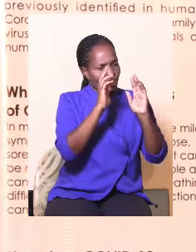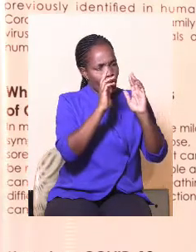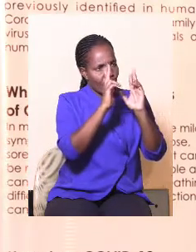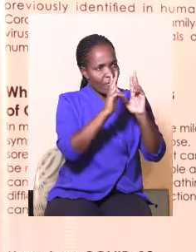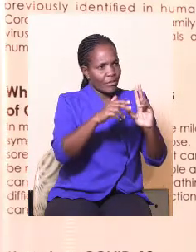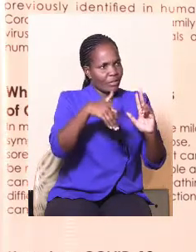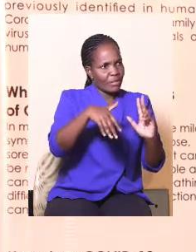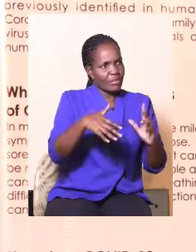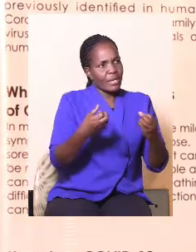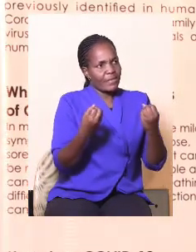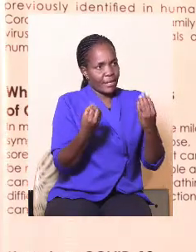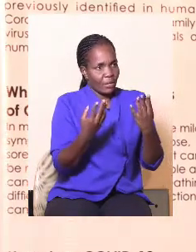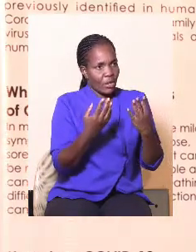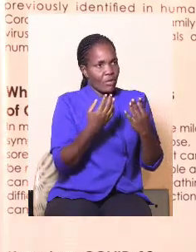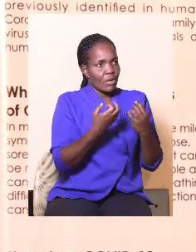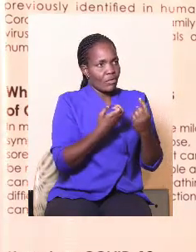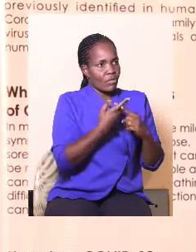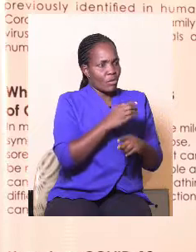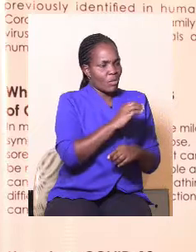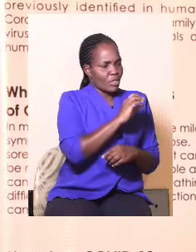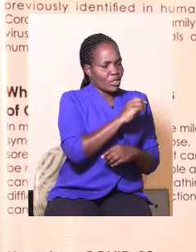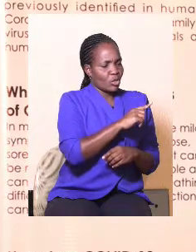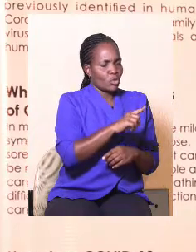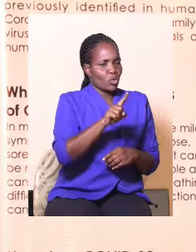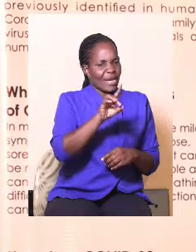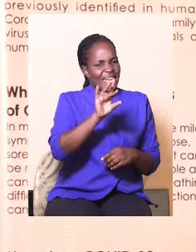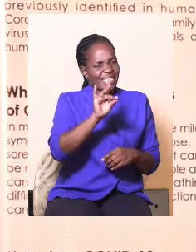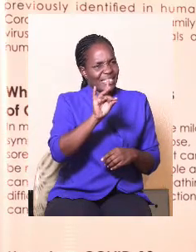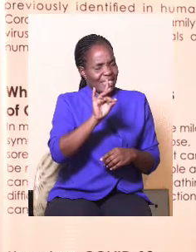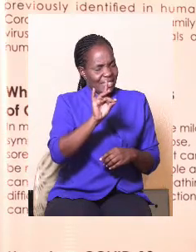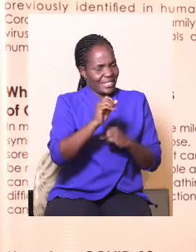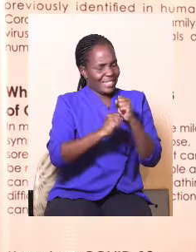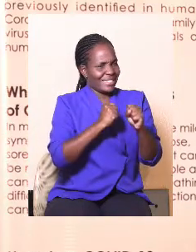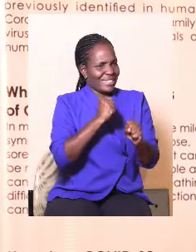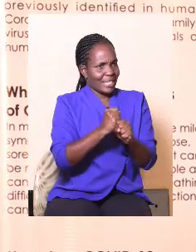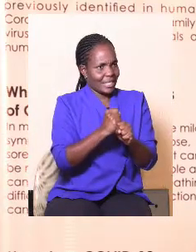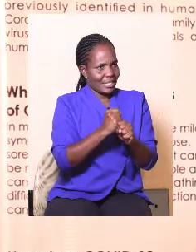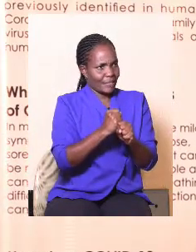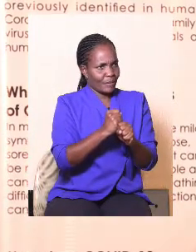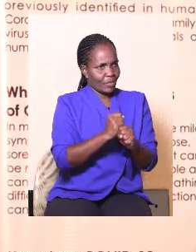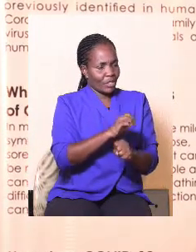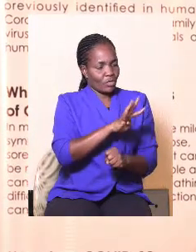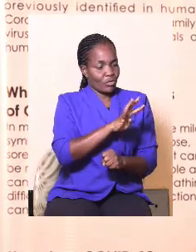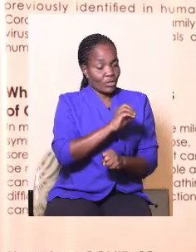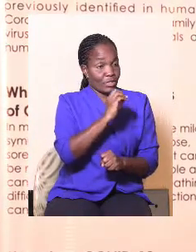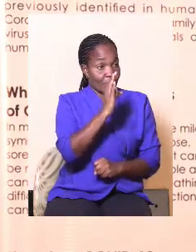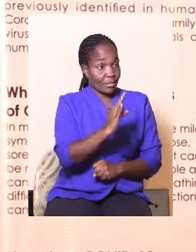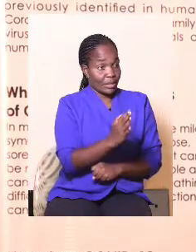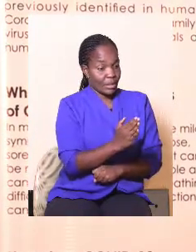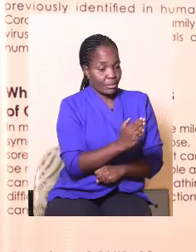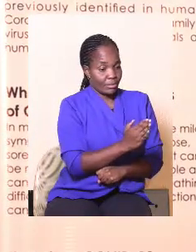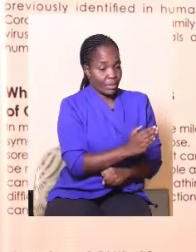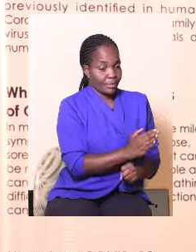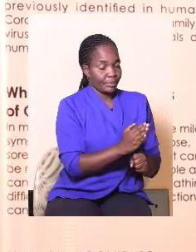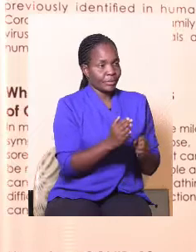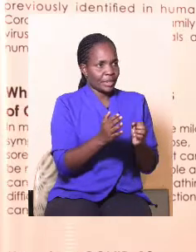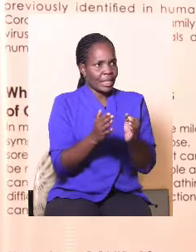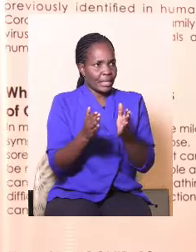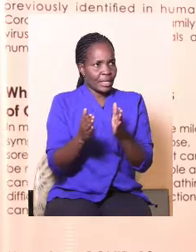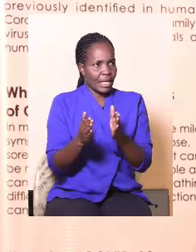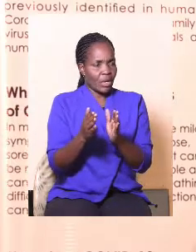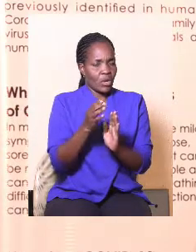those who are below 18, it's about 43% of the population, below 18. If those who